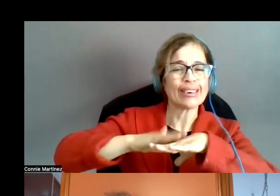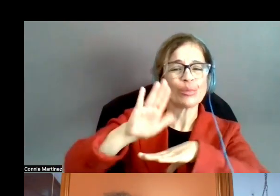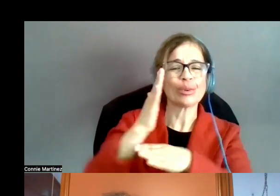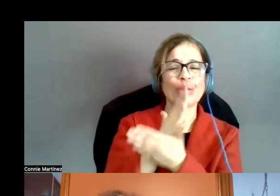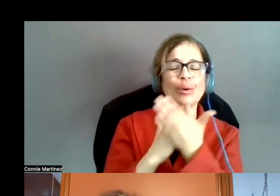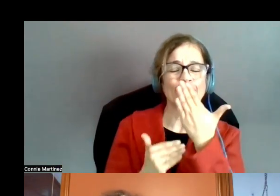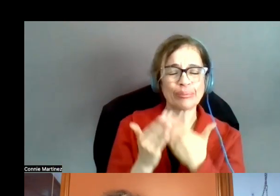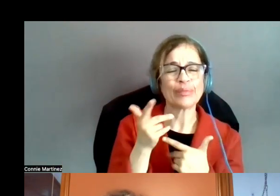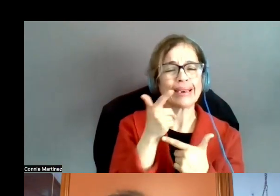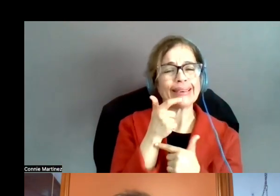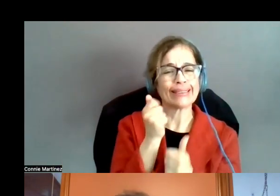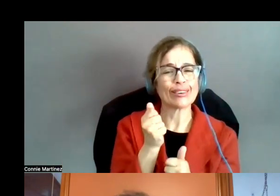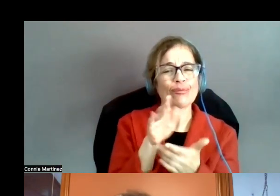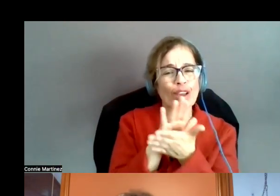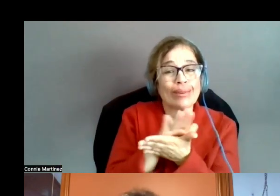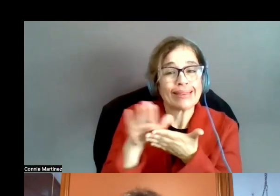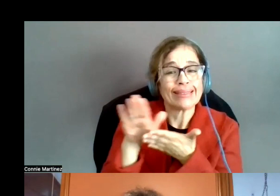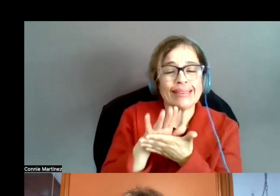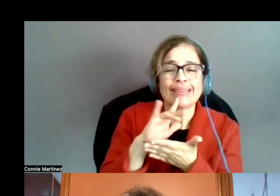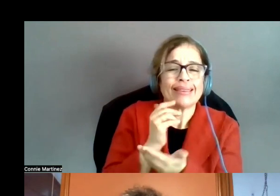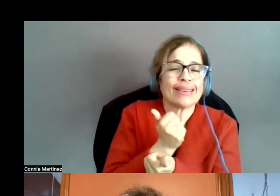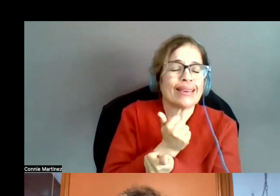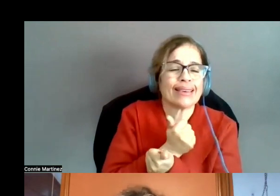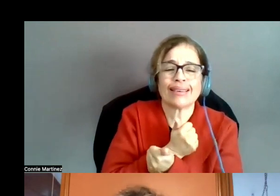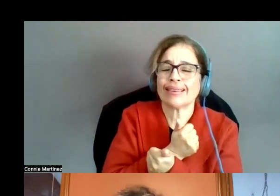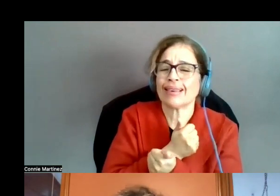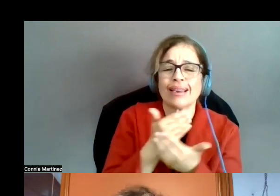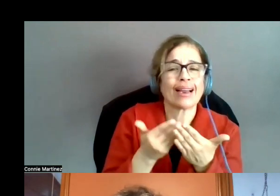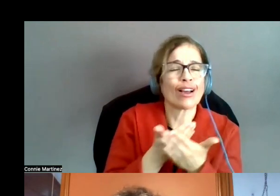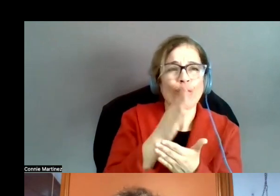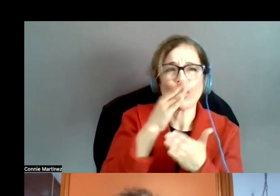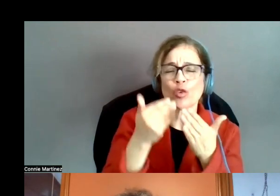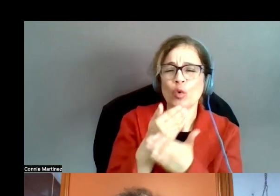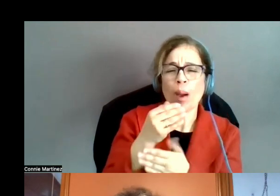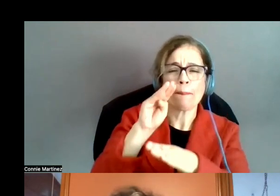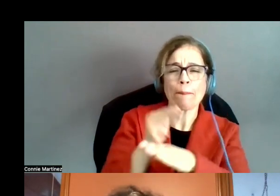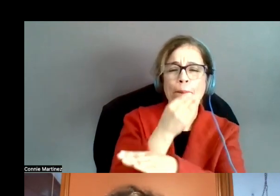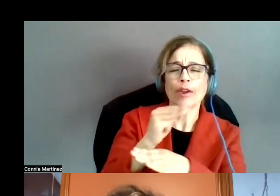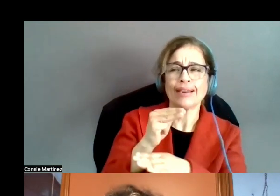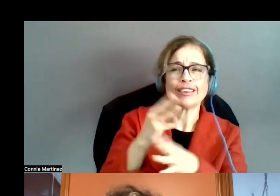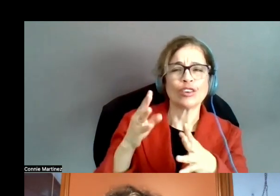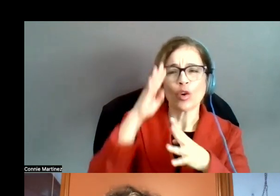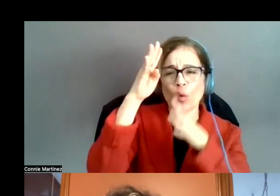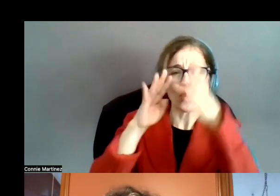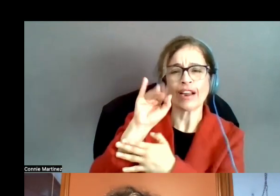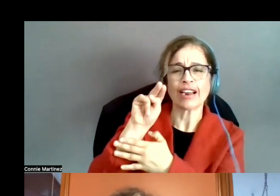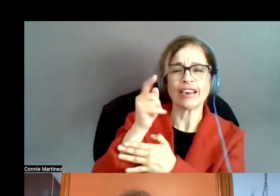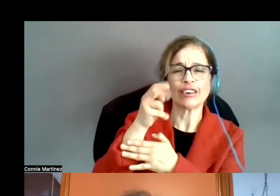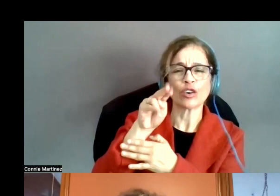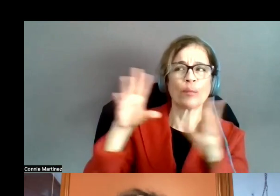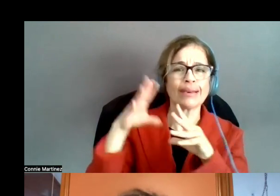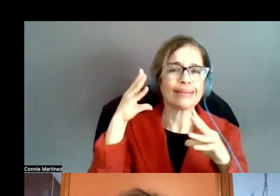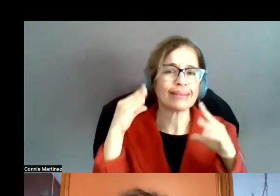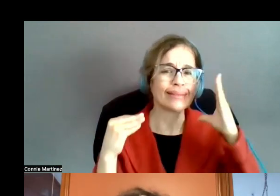That's interesting. It's really neat. I mean, I love coming across new instruments because there's so much creativity in making different sounds,